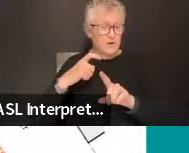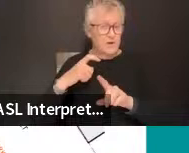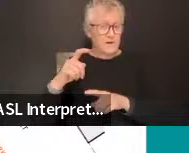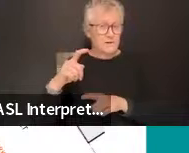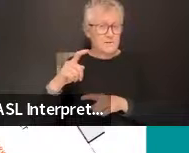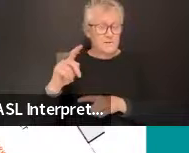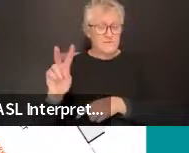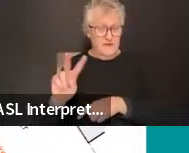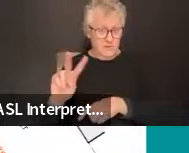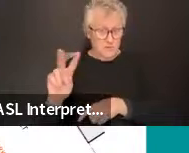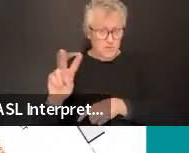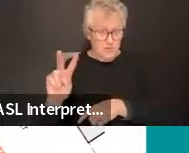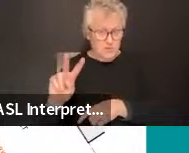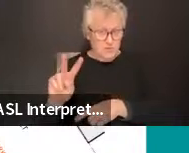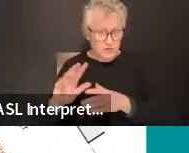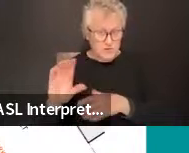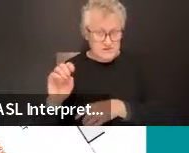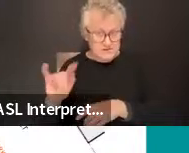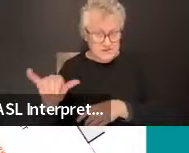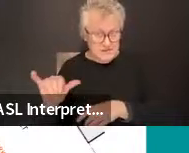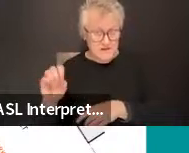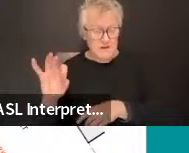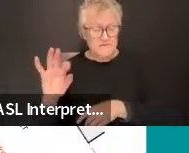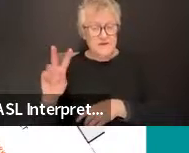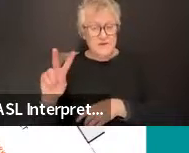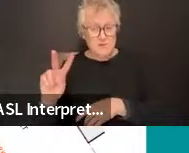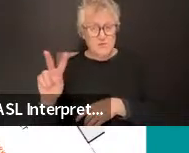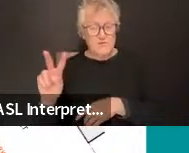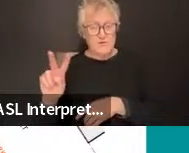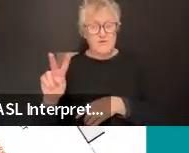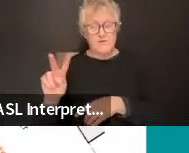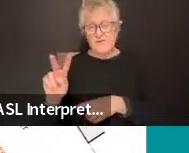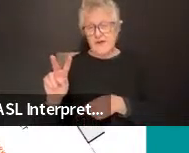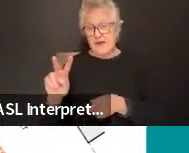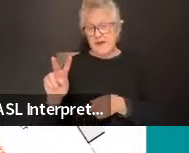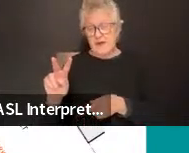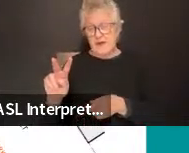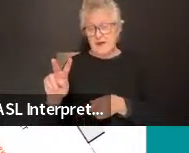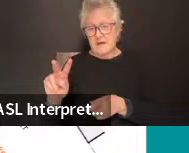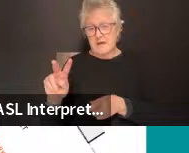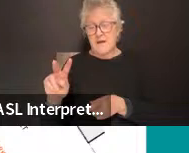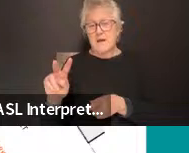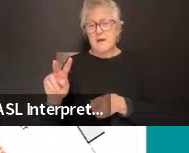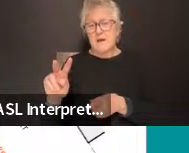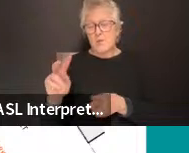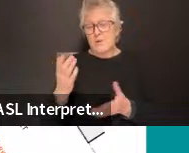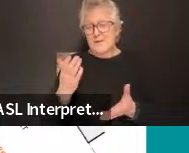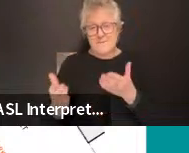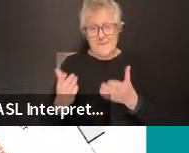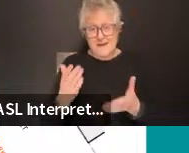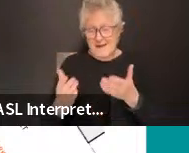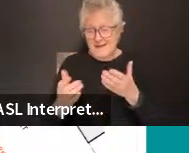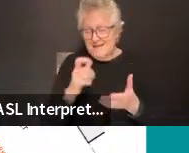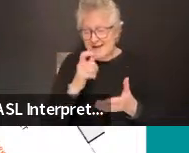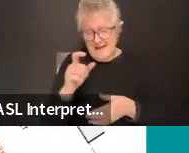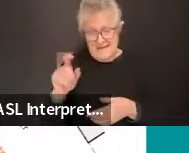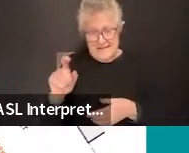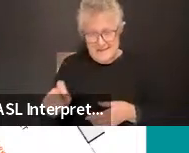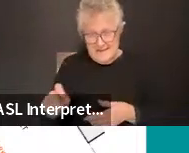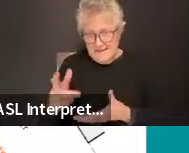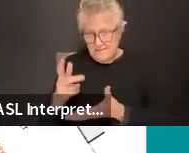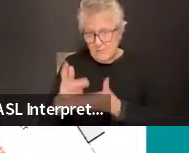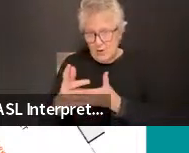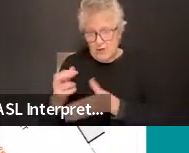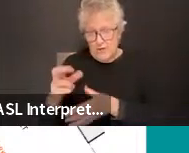it's not needed, they'd be happy not to have a park and ride location in their downtown. It's a traffic generator of single occupancy